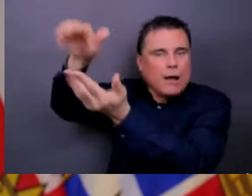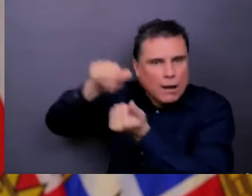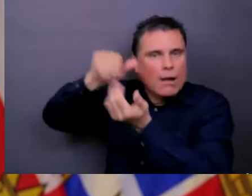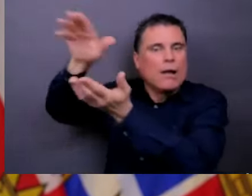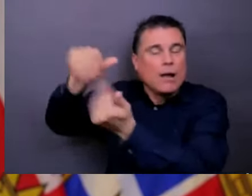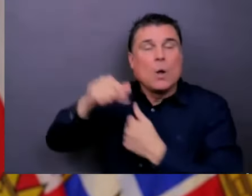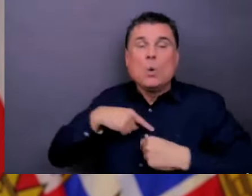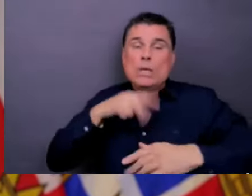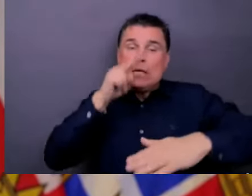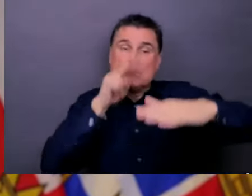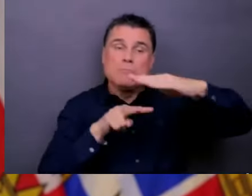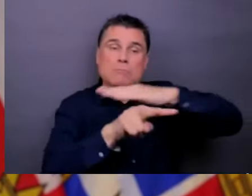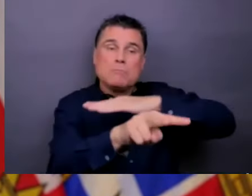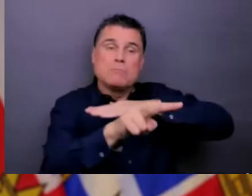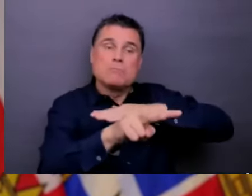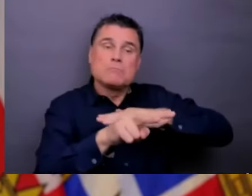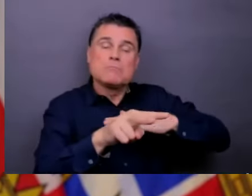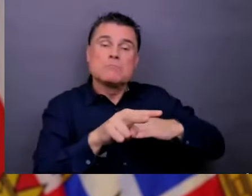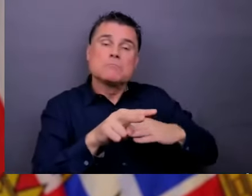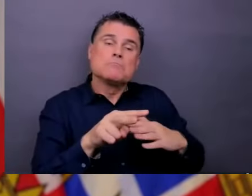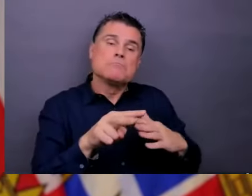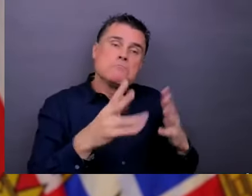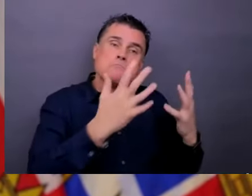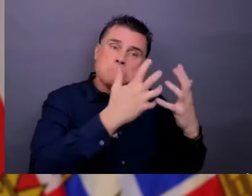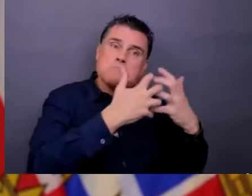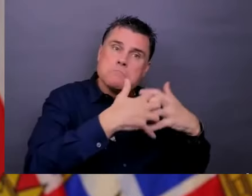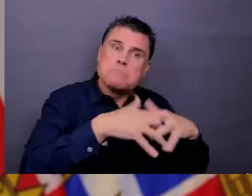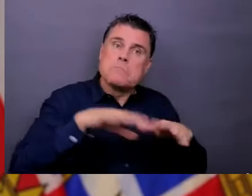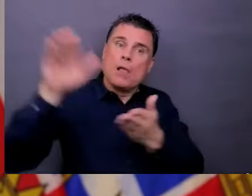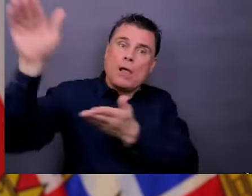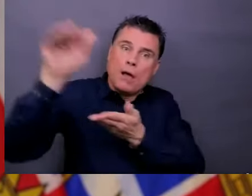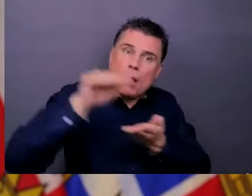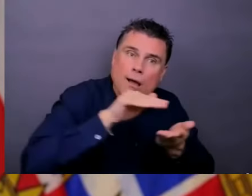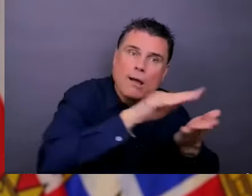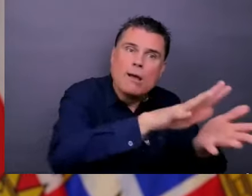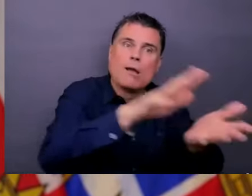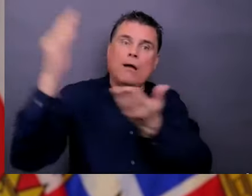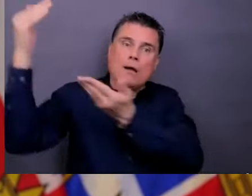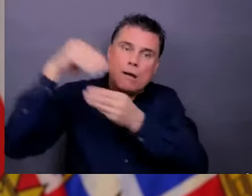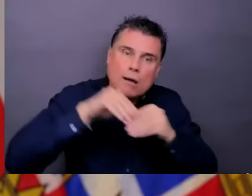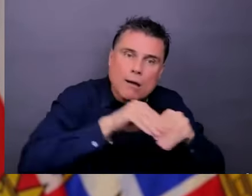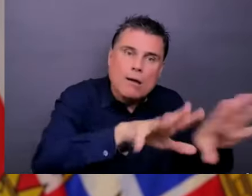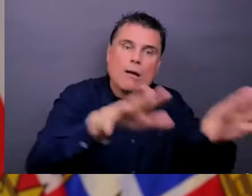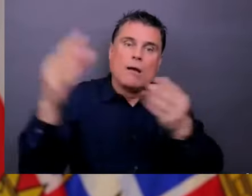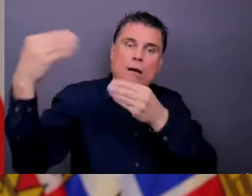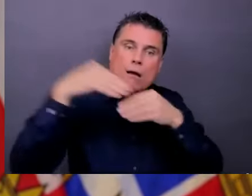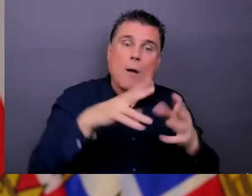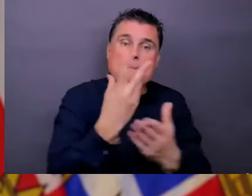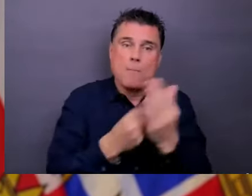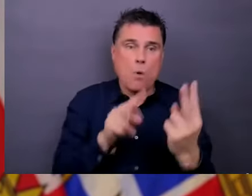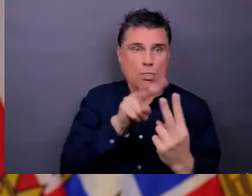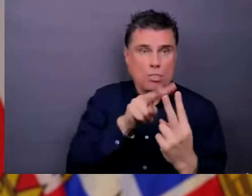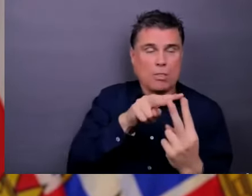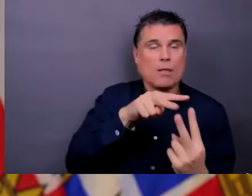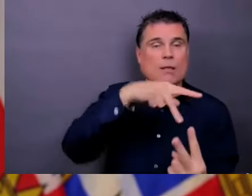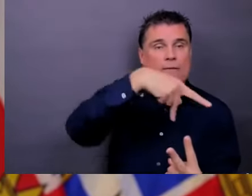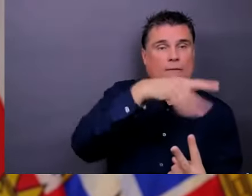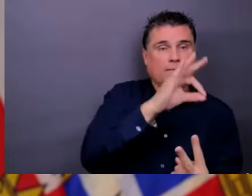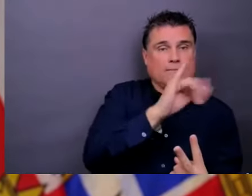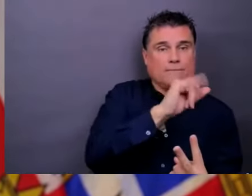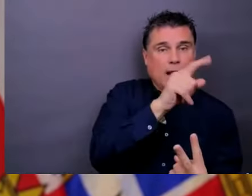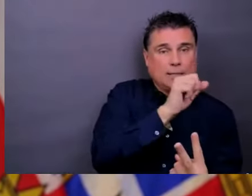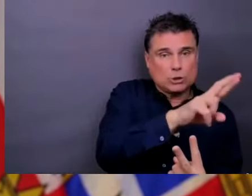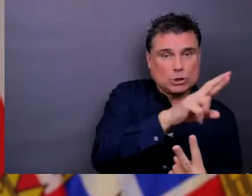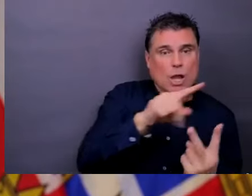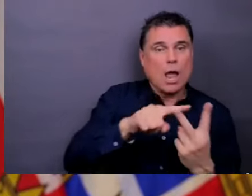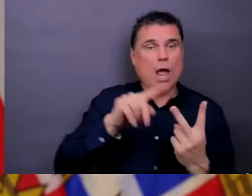know that there's more vaccine on the horizon. So come April, we understand that the shipments we're receiving from